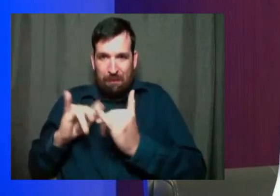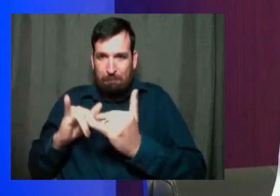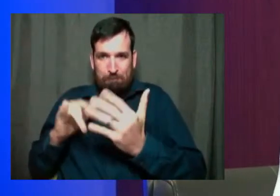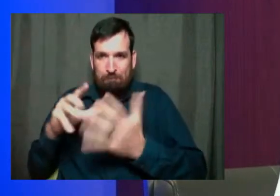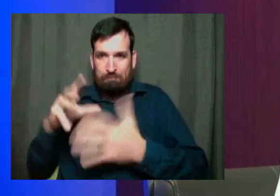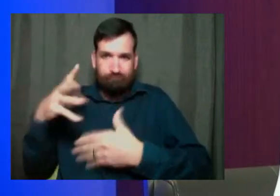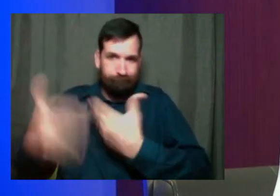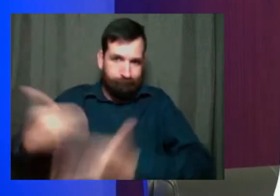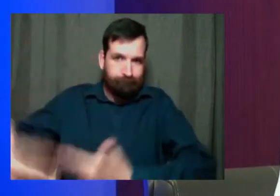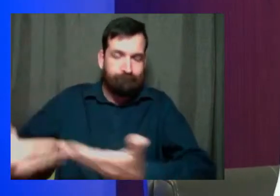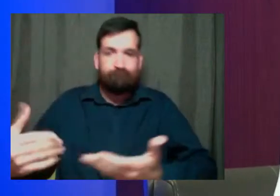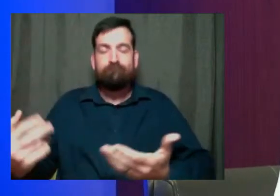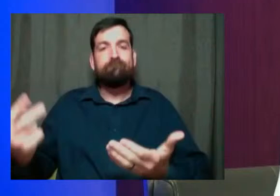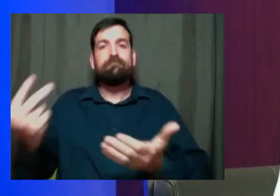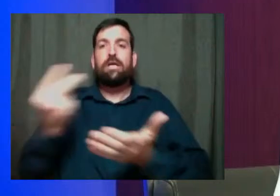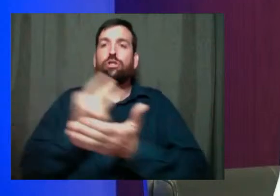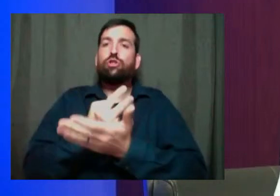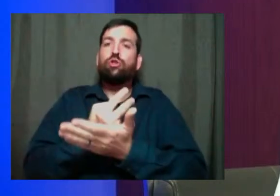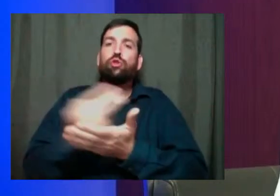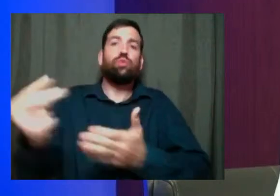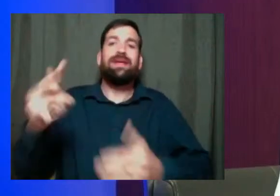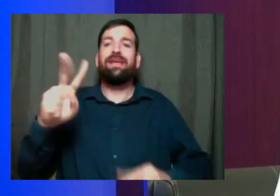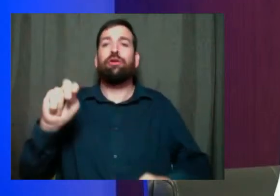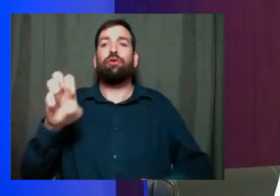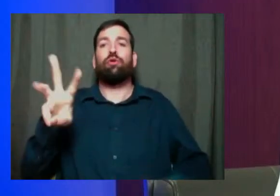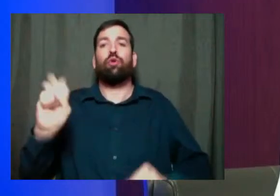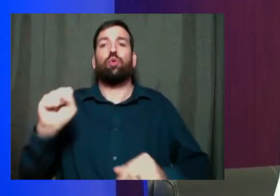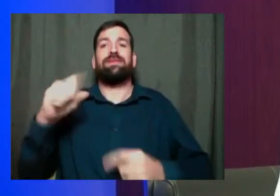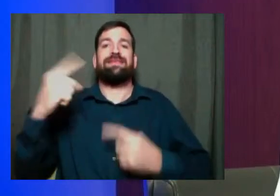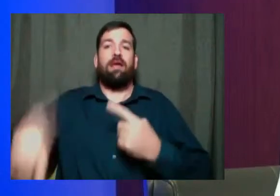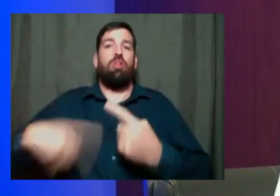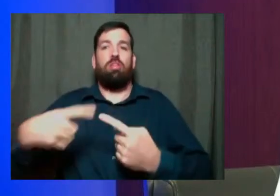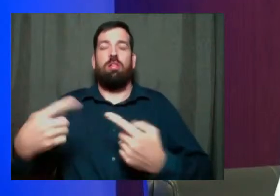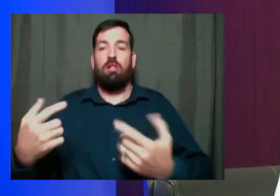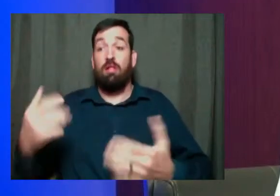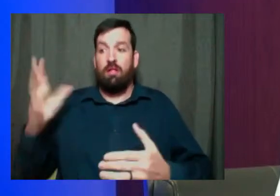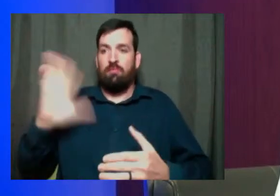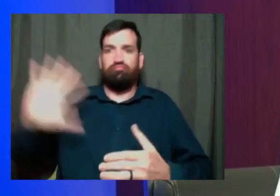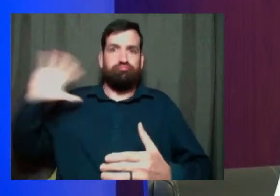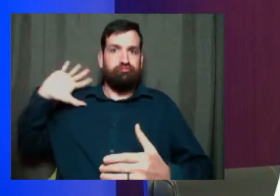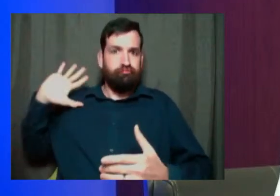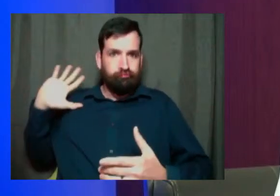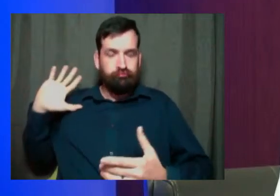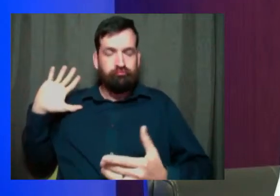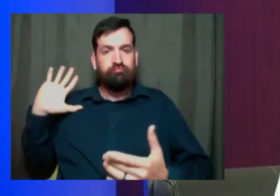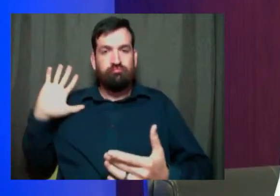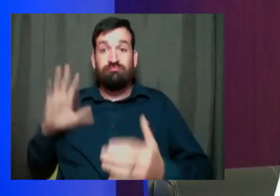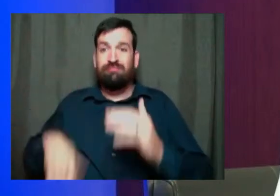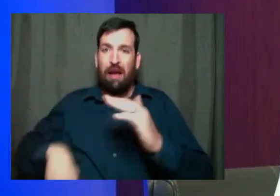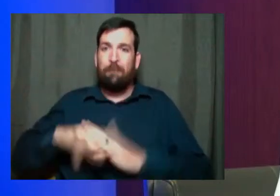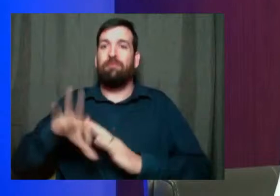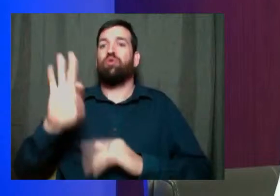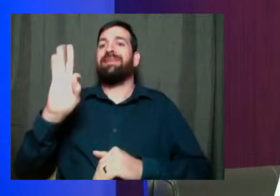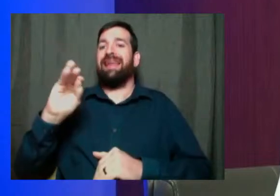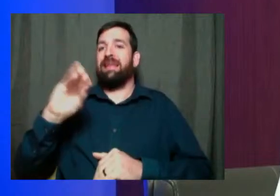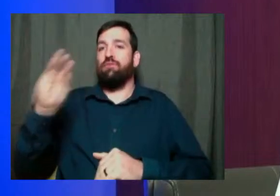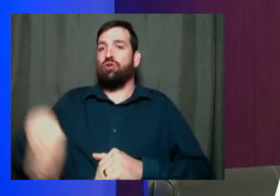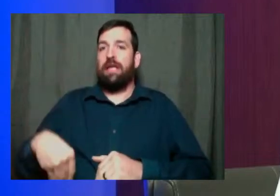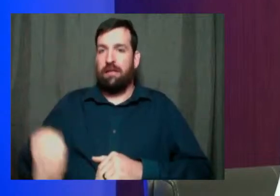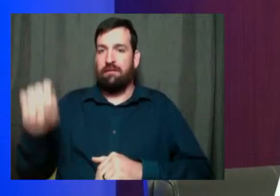this 2-week news cycle that appears to occur. At least early on, though, it's up to 90% of regions in South Africa are now